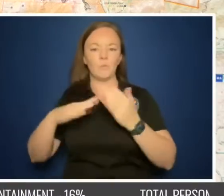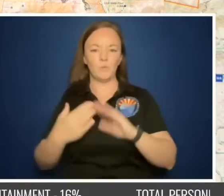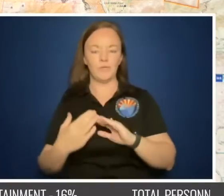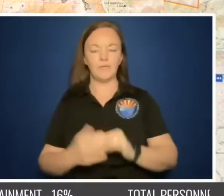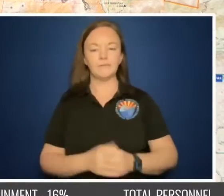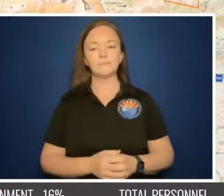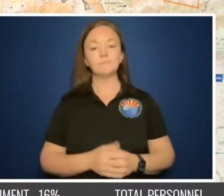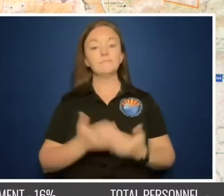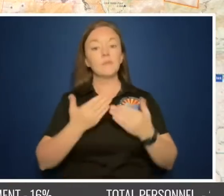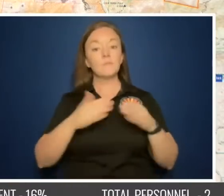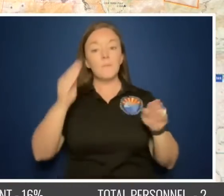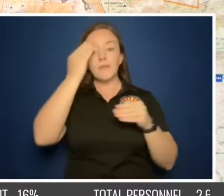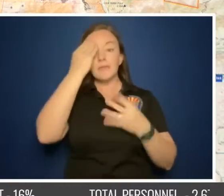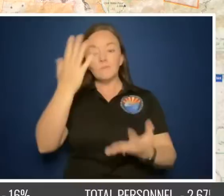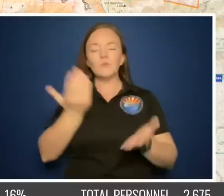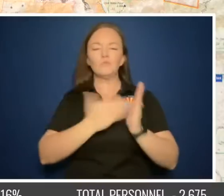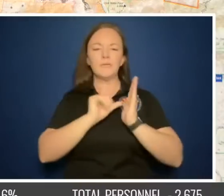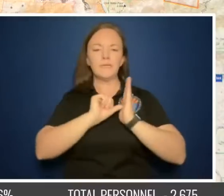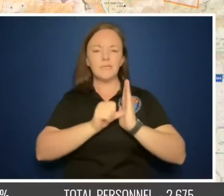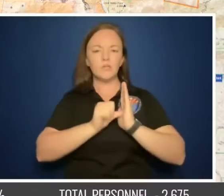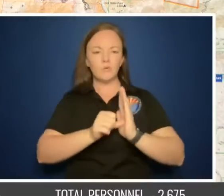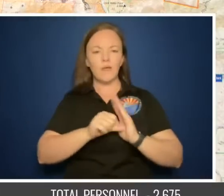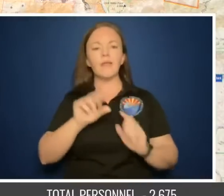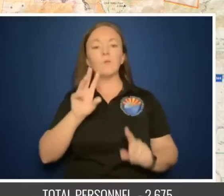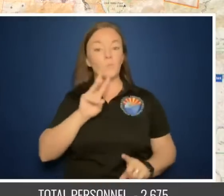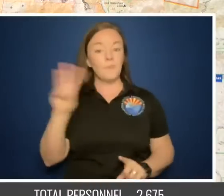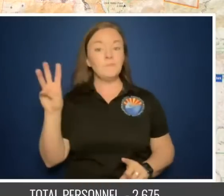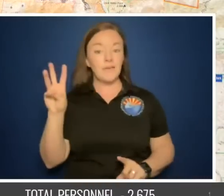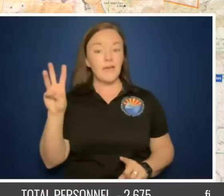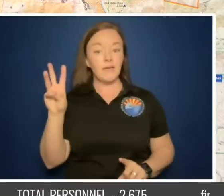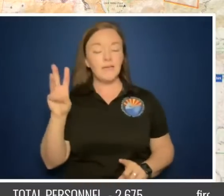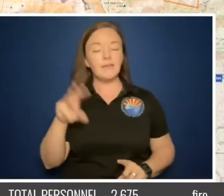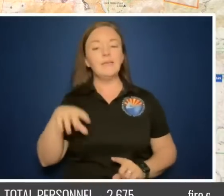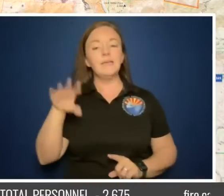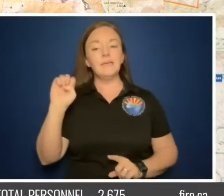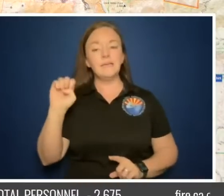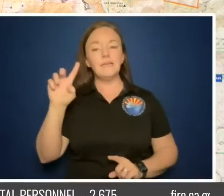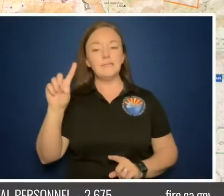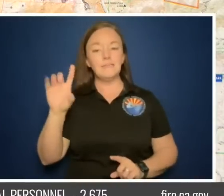I'll reiterate that you can go to the county website, and that is